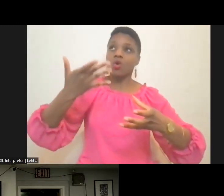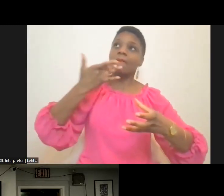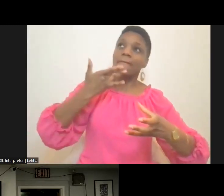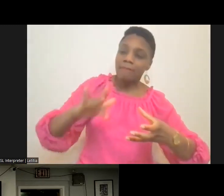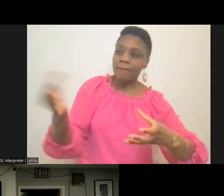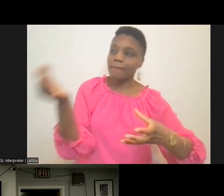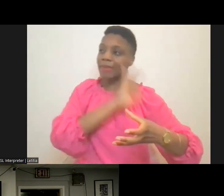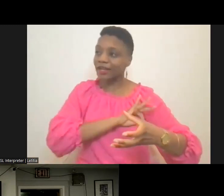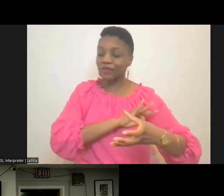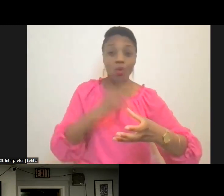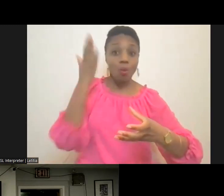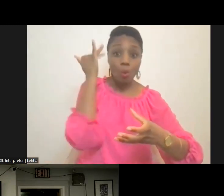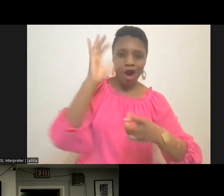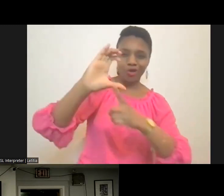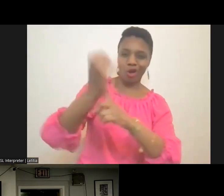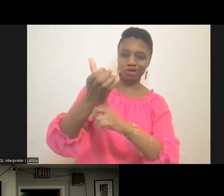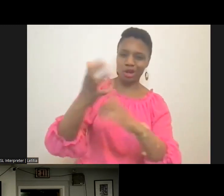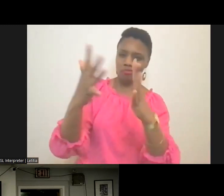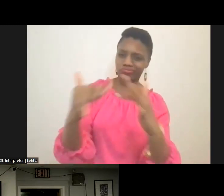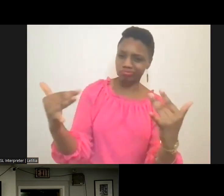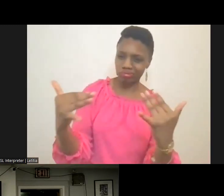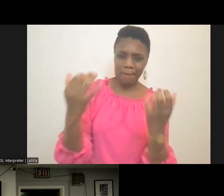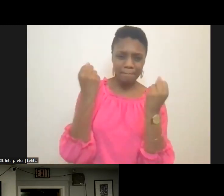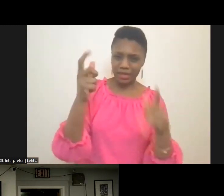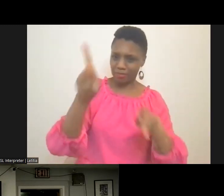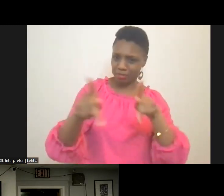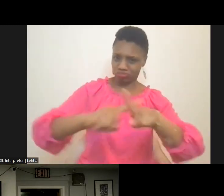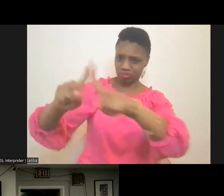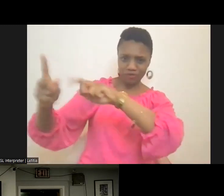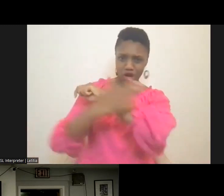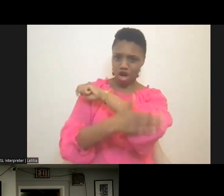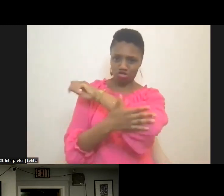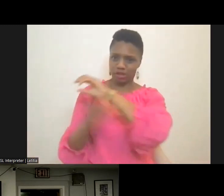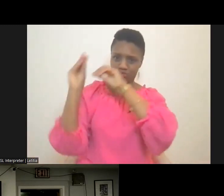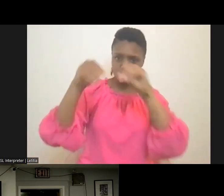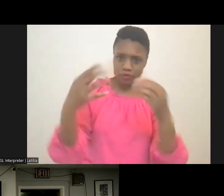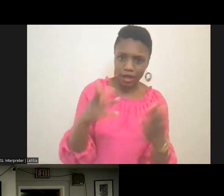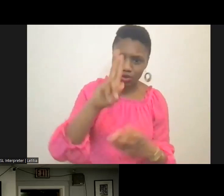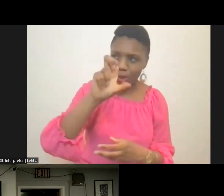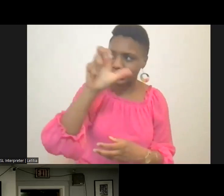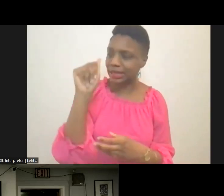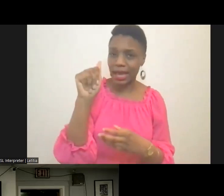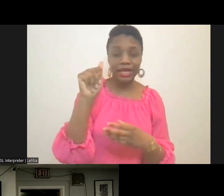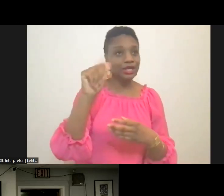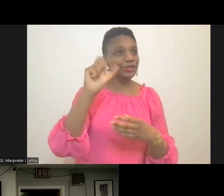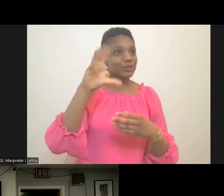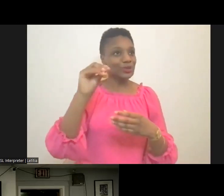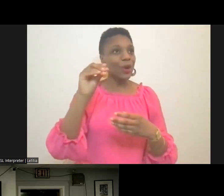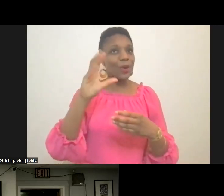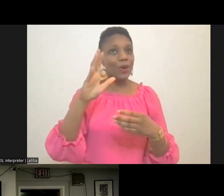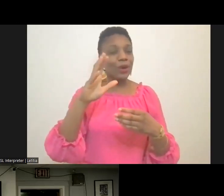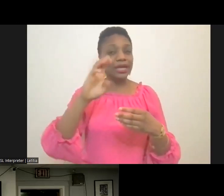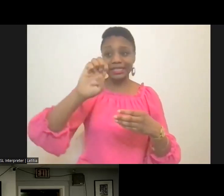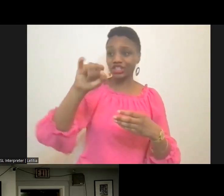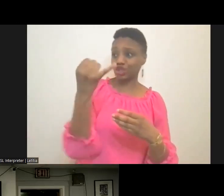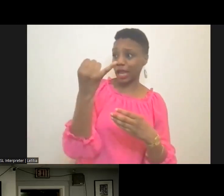different cultures, right? We have Native people in this group and others. And I think it might look very different from one community to another.